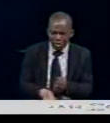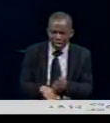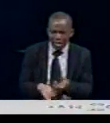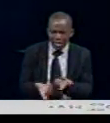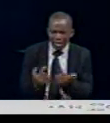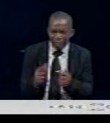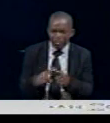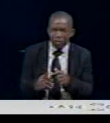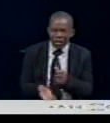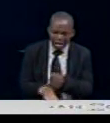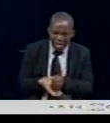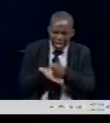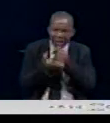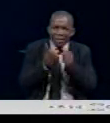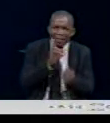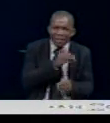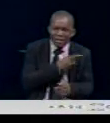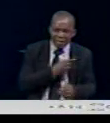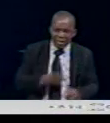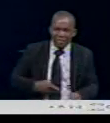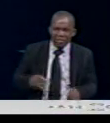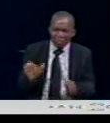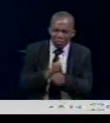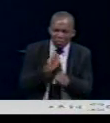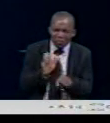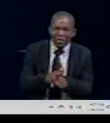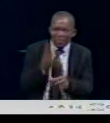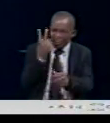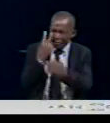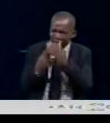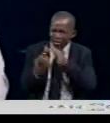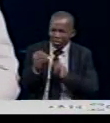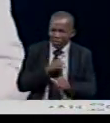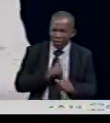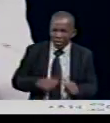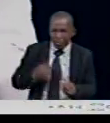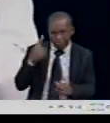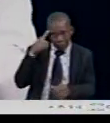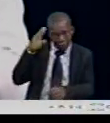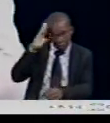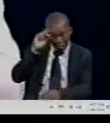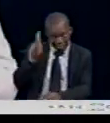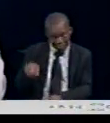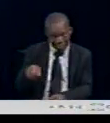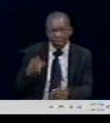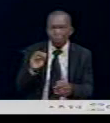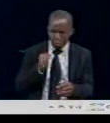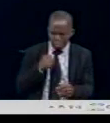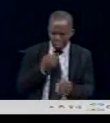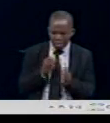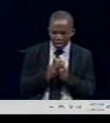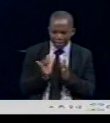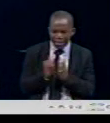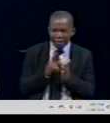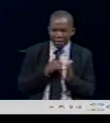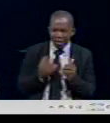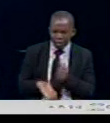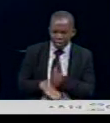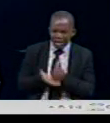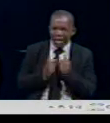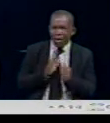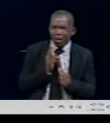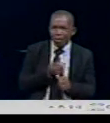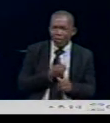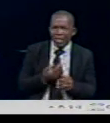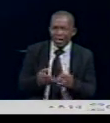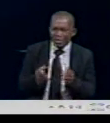to fulfill the vision that God has given to him. We're going to pray that God will raise up ministers